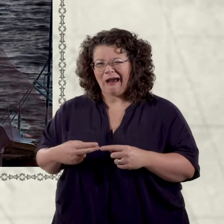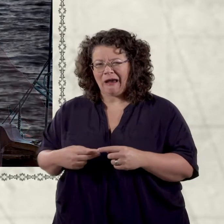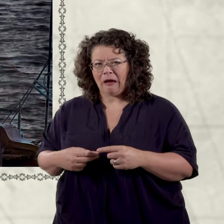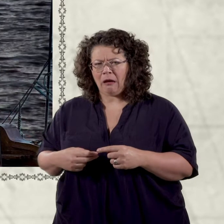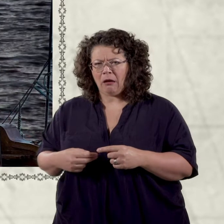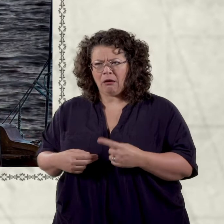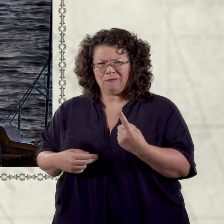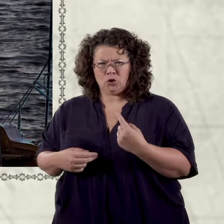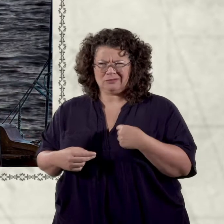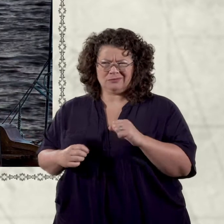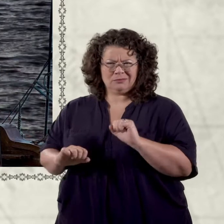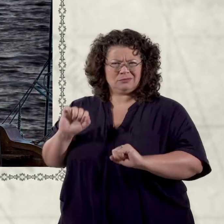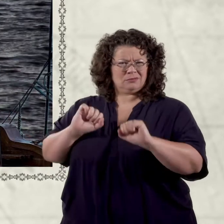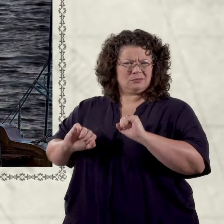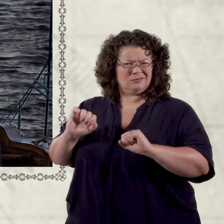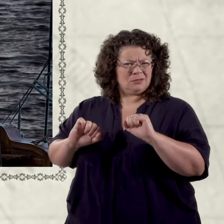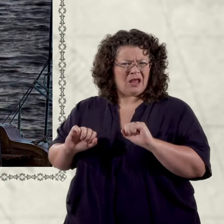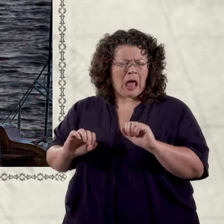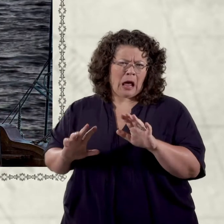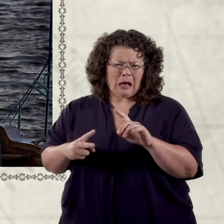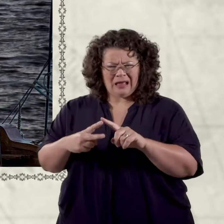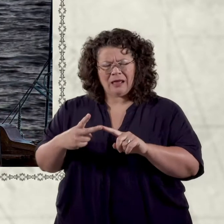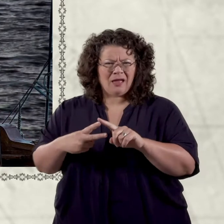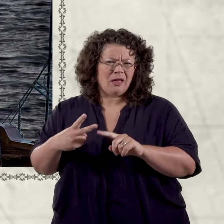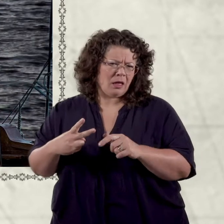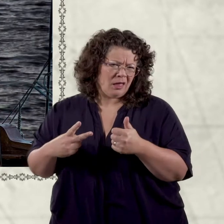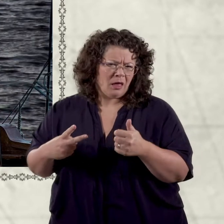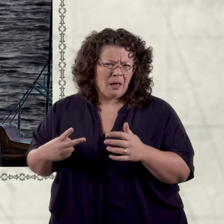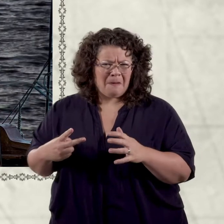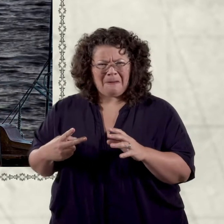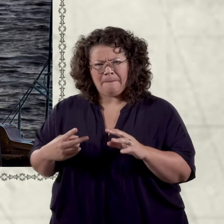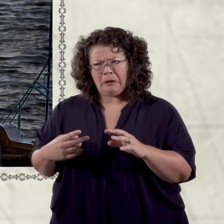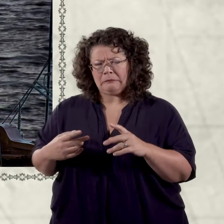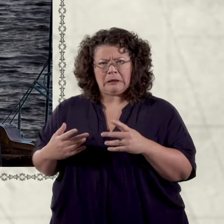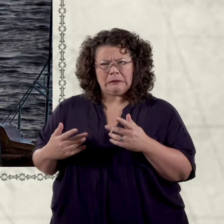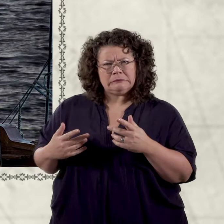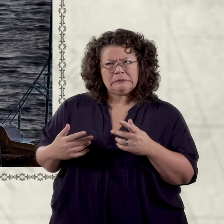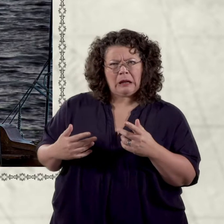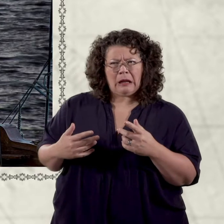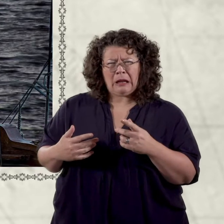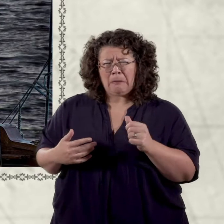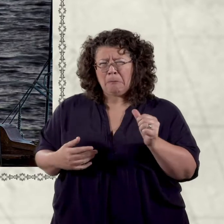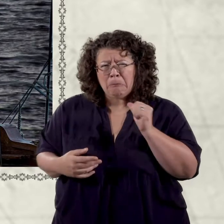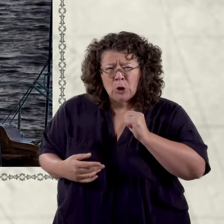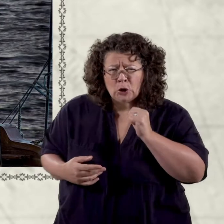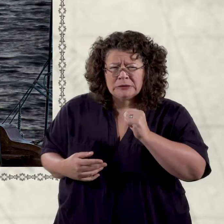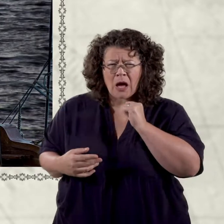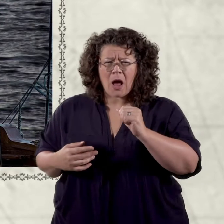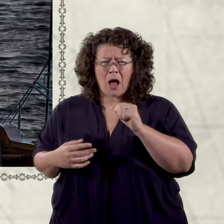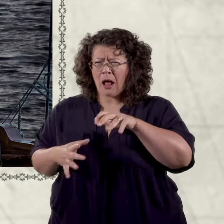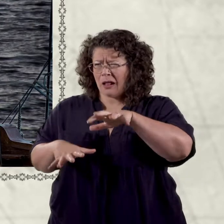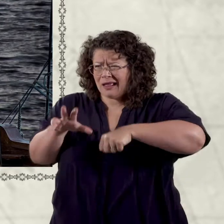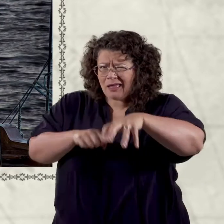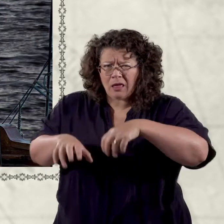Well, I declined at first. That's a lovely choice, Captain. A life of murder